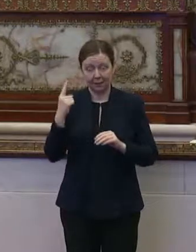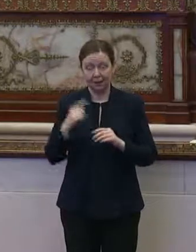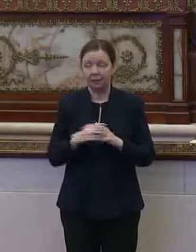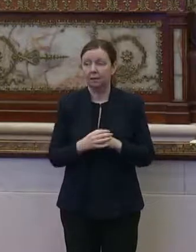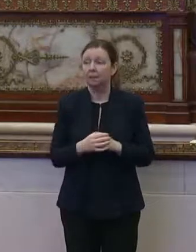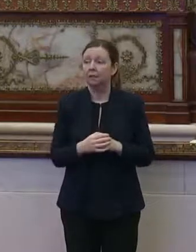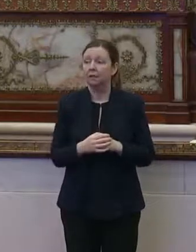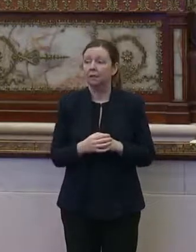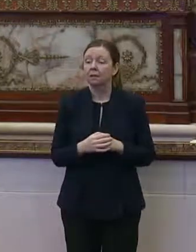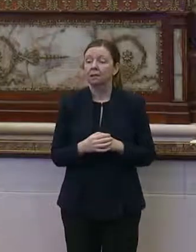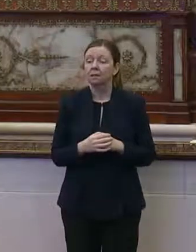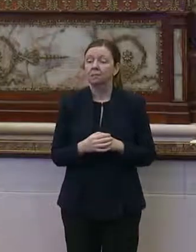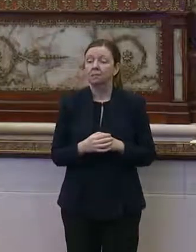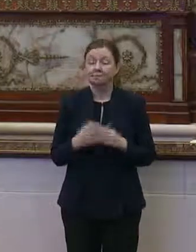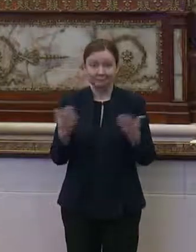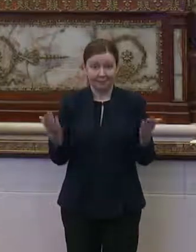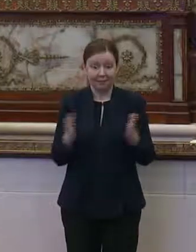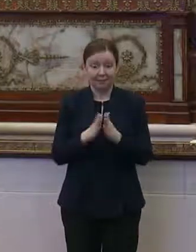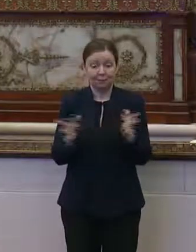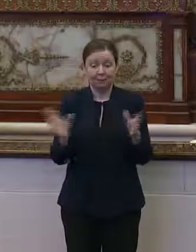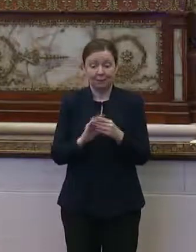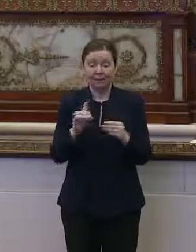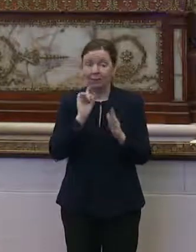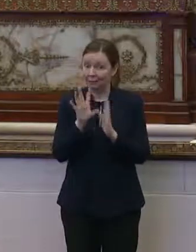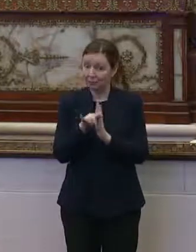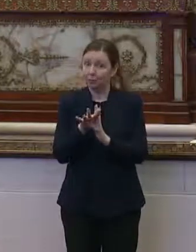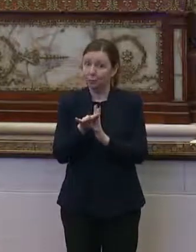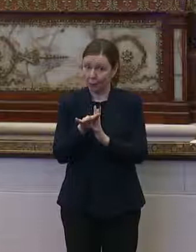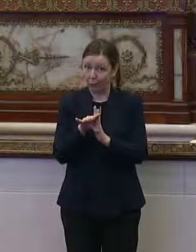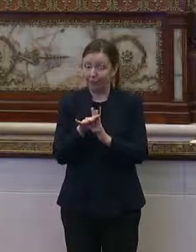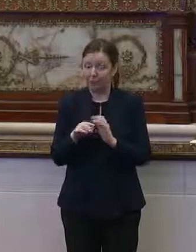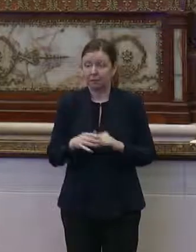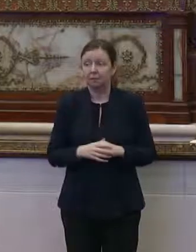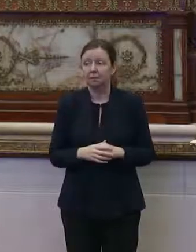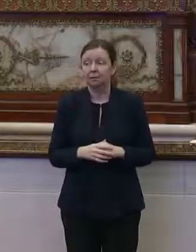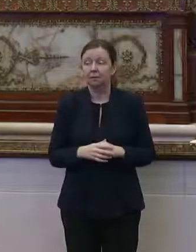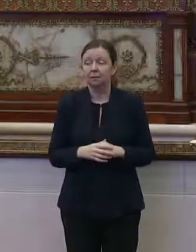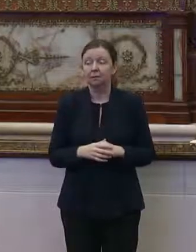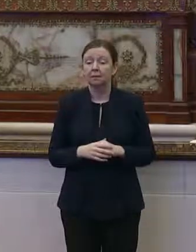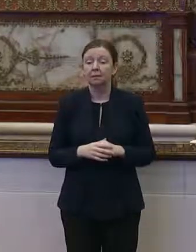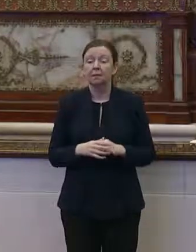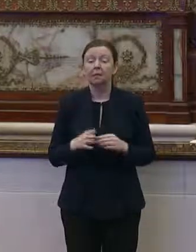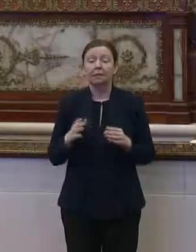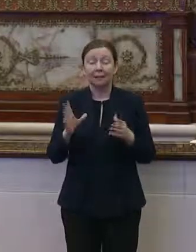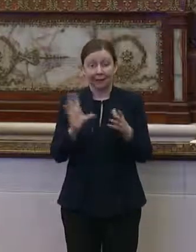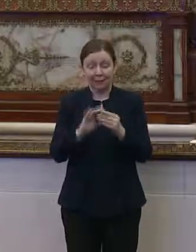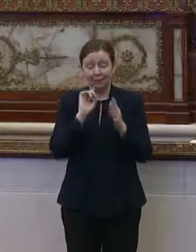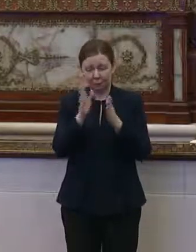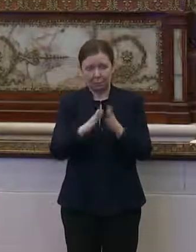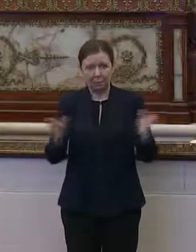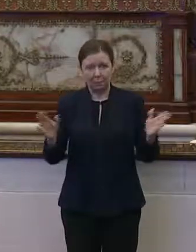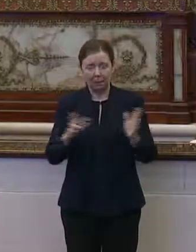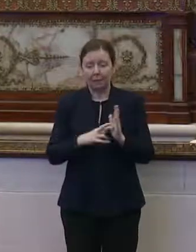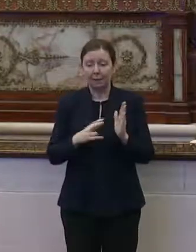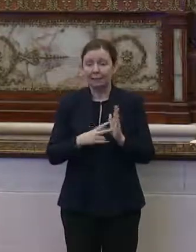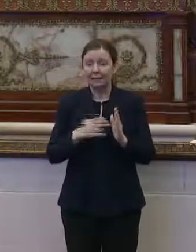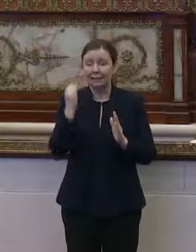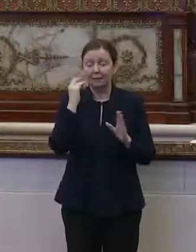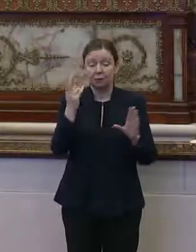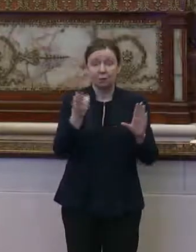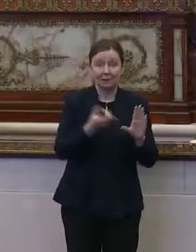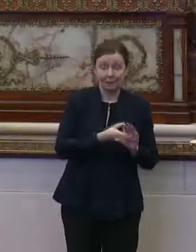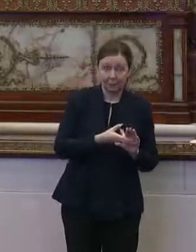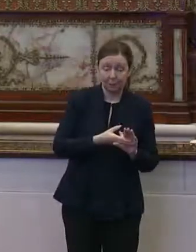testify should be aware that this public hearing is being recorded. Because the hearing is public, participants and